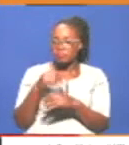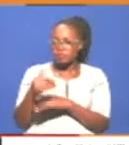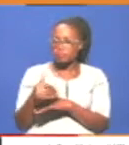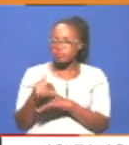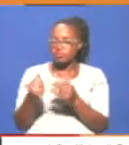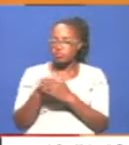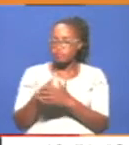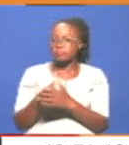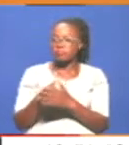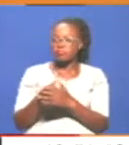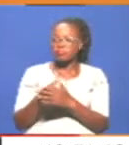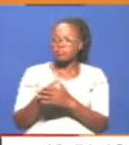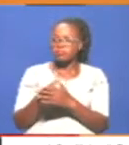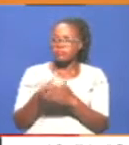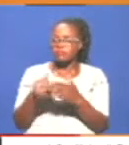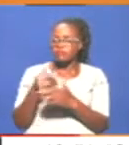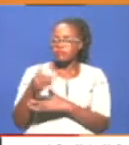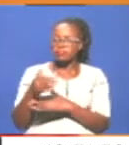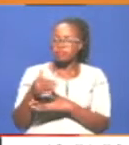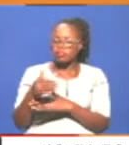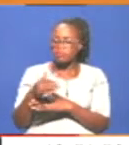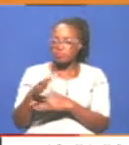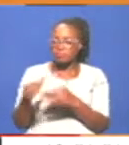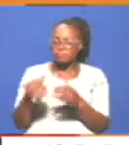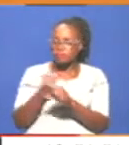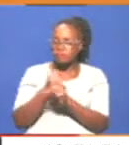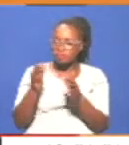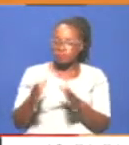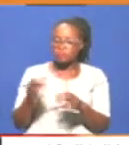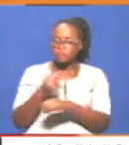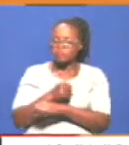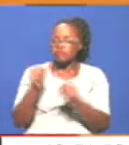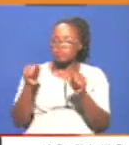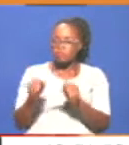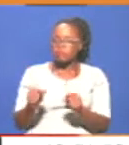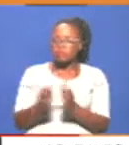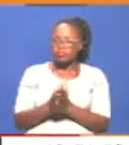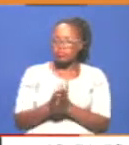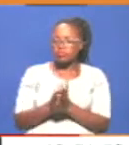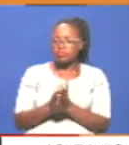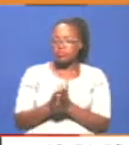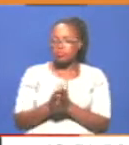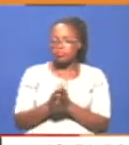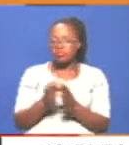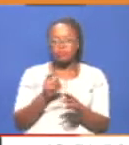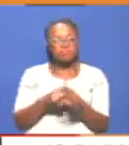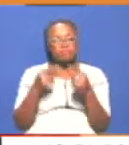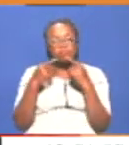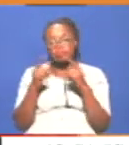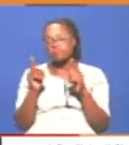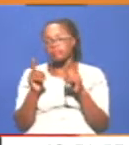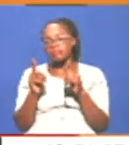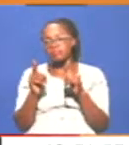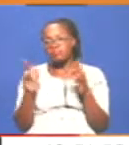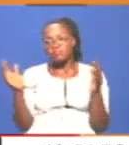chess throughout the school system. Now, when we called, we were expecting, for example, when we announced the